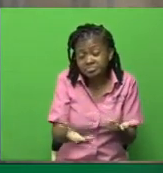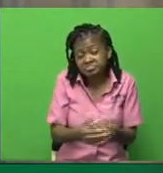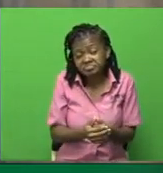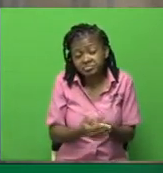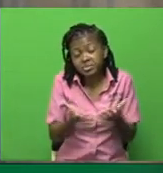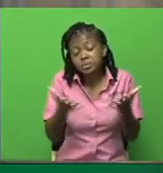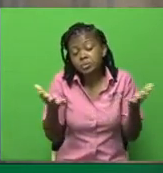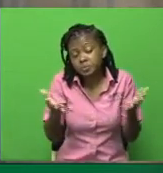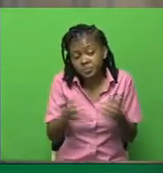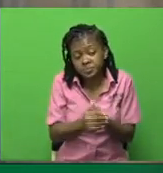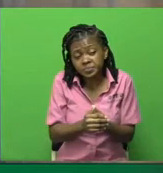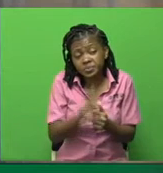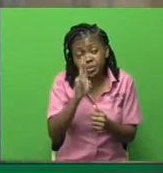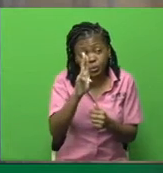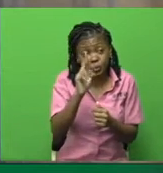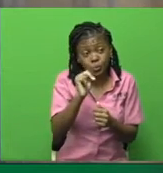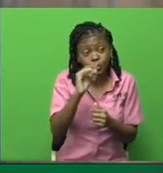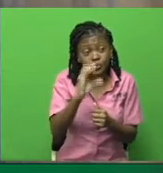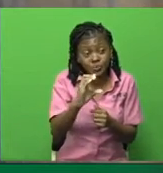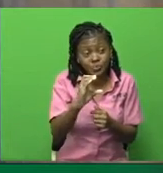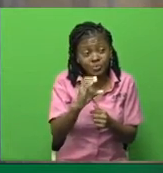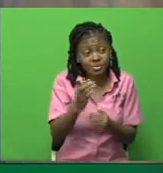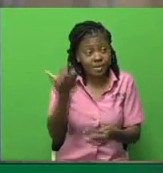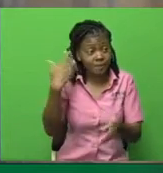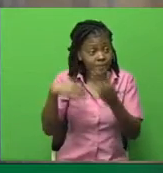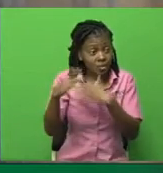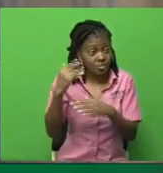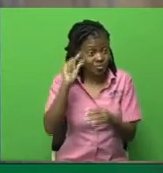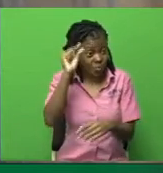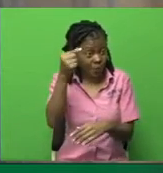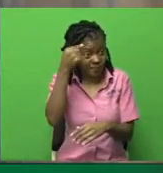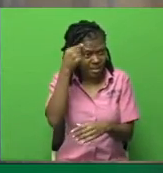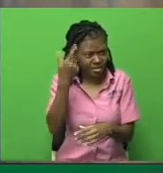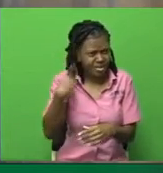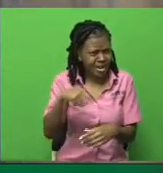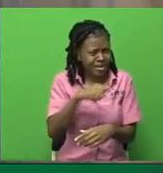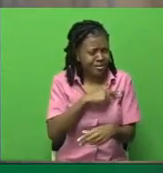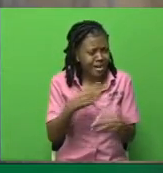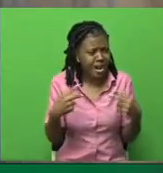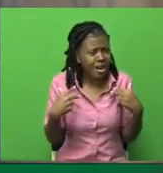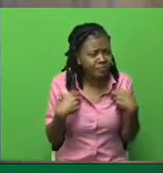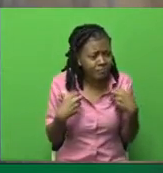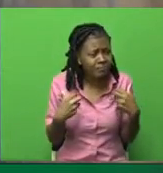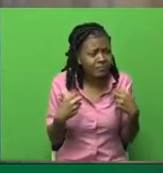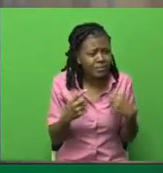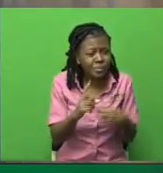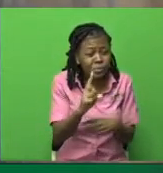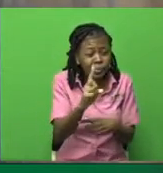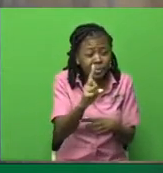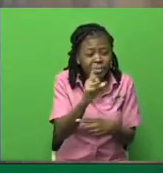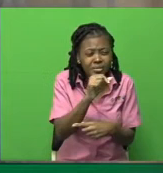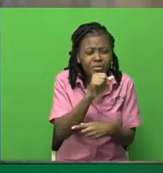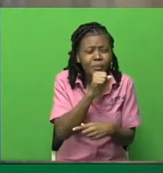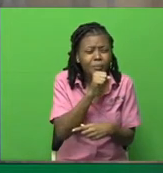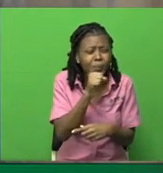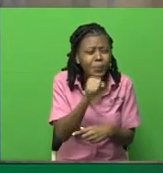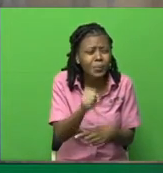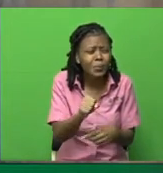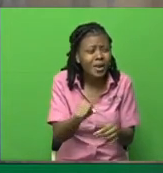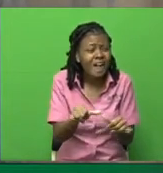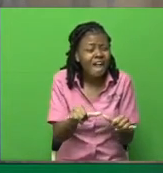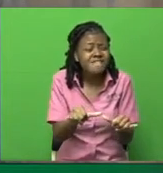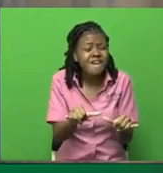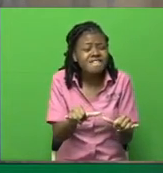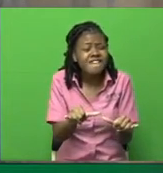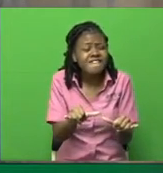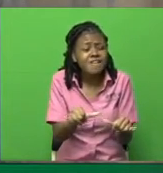so blessed blessed in this country to have one of the oldest oil Industries in the world over